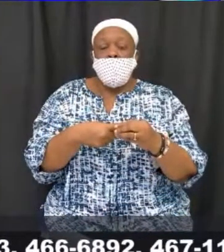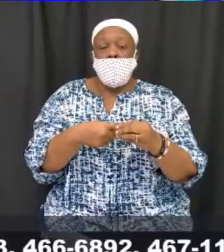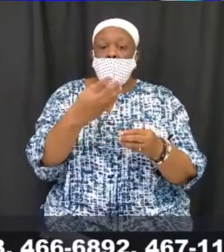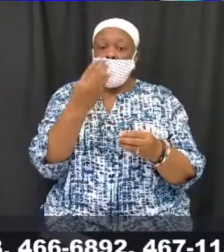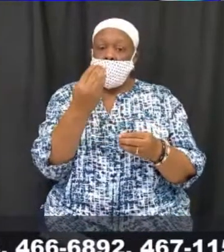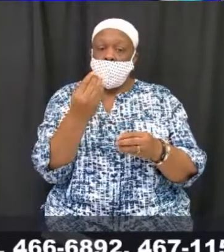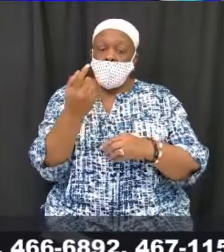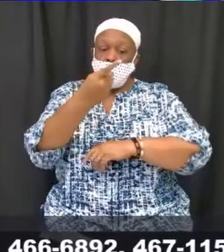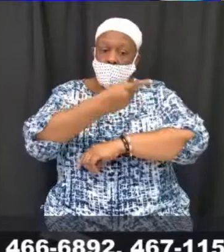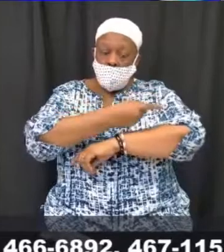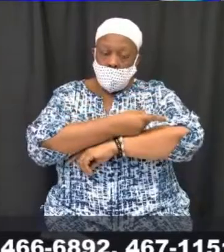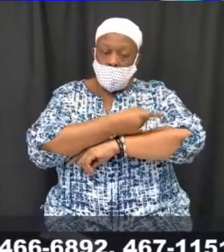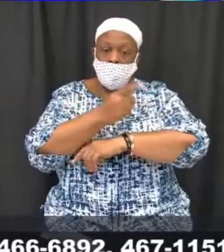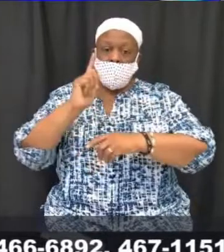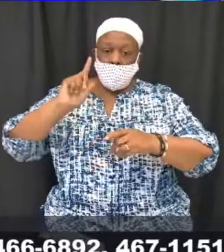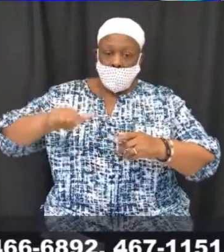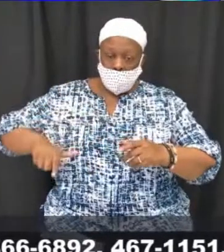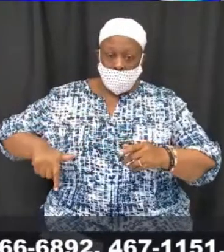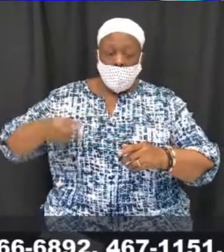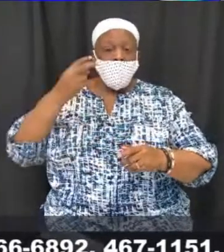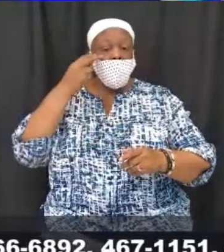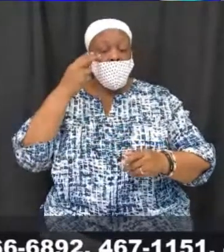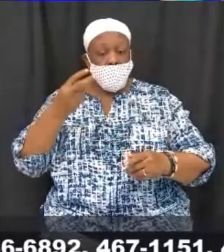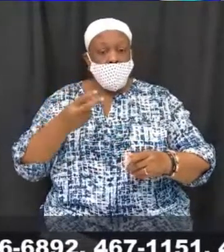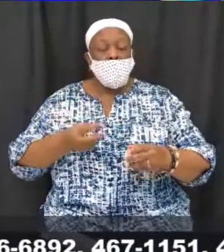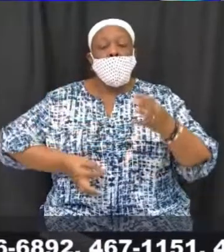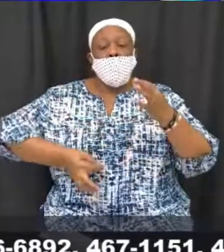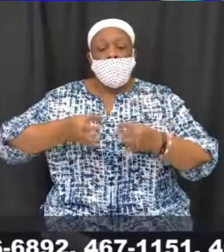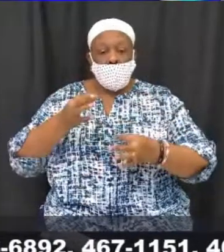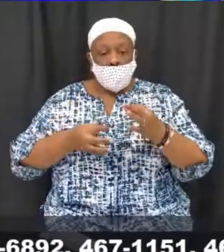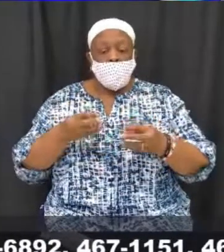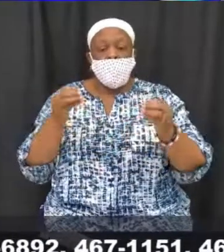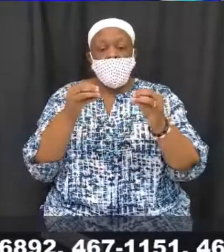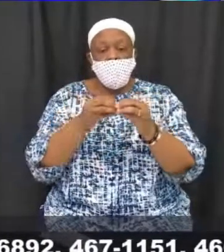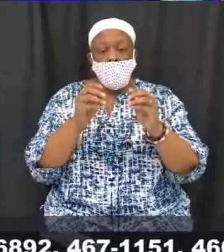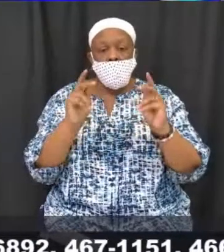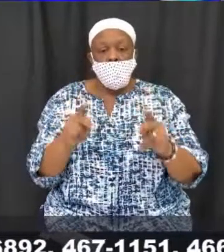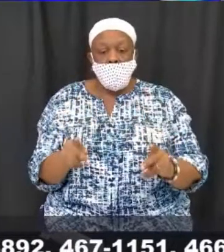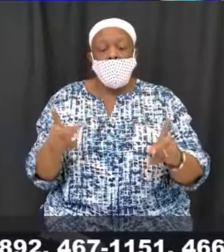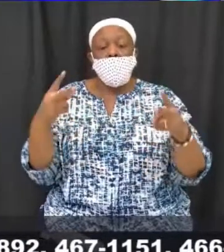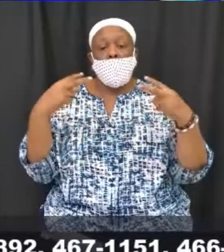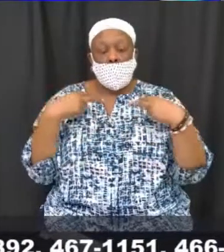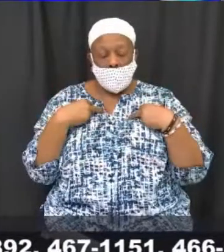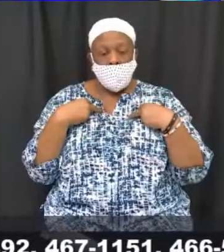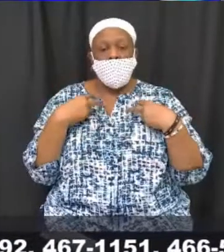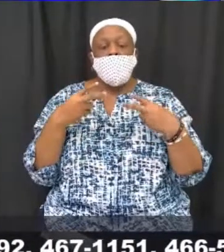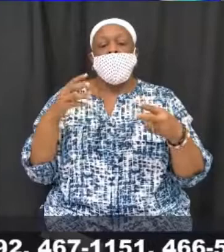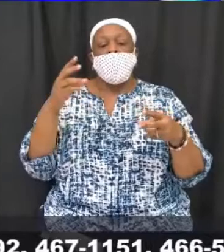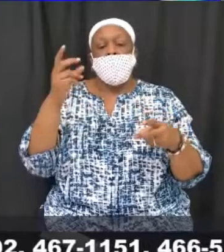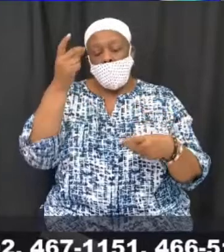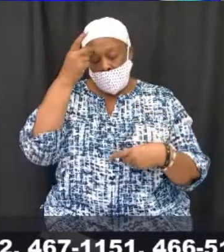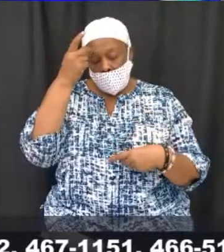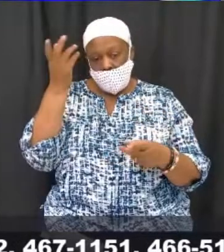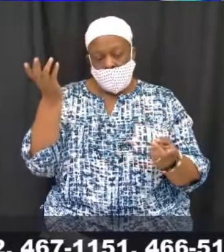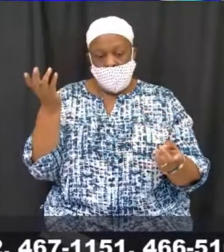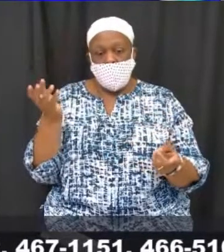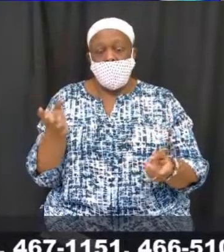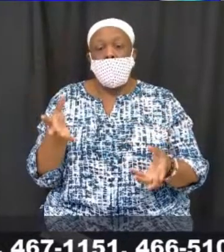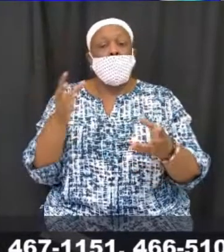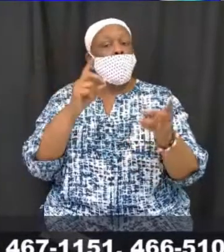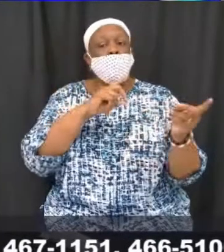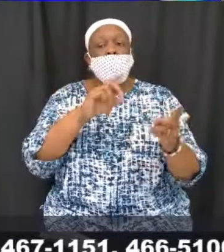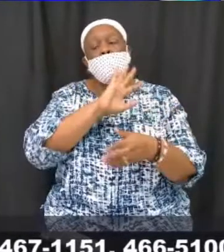from the start of this cluster. We will continue to do all in our power to break the chain of transmission and get a